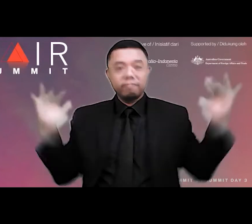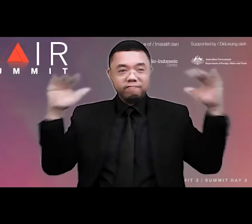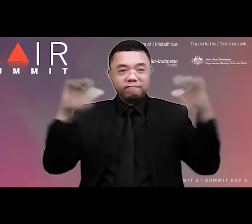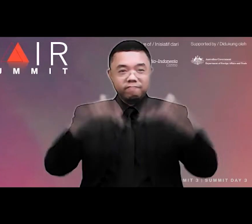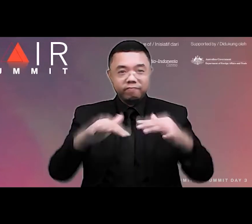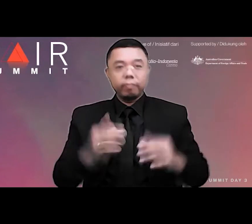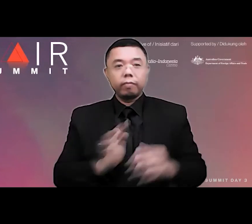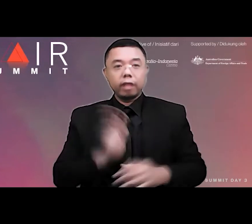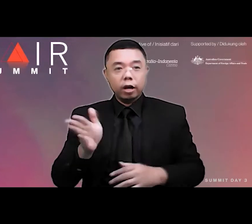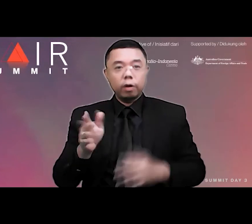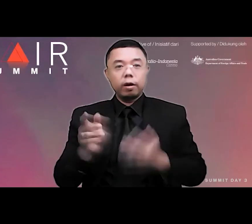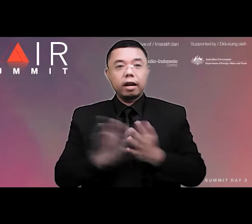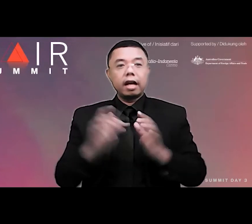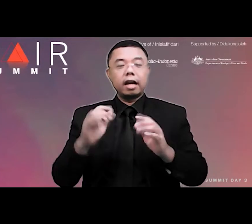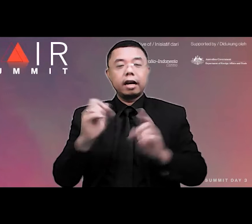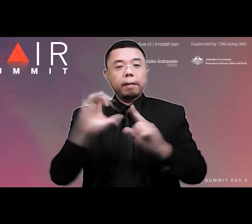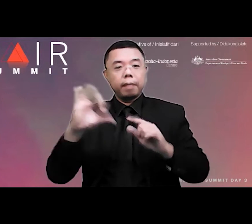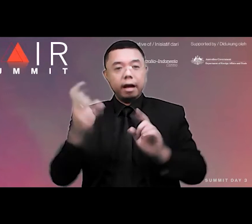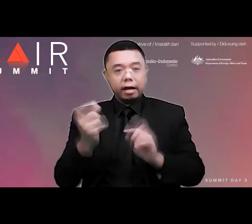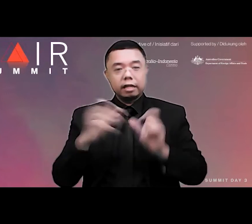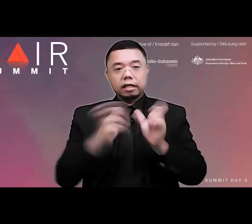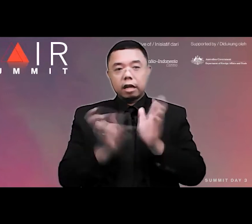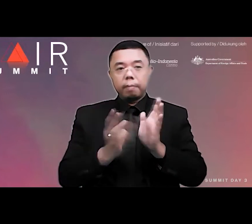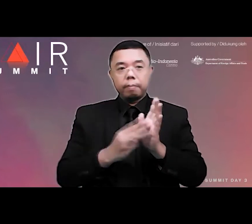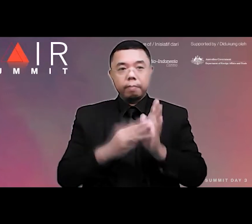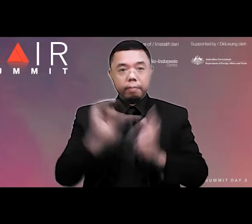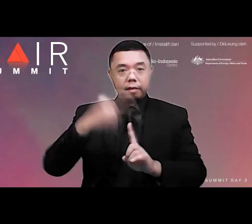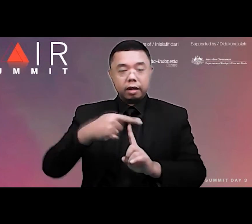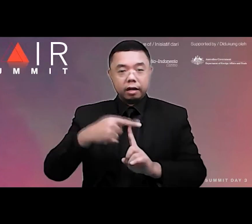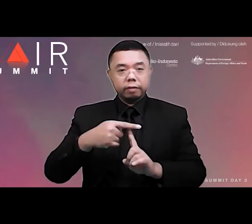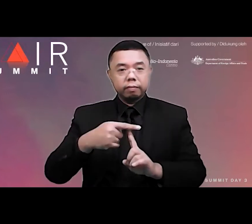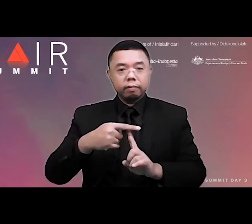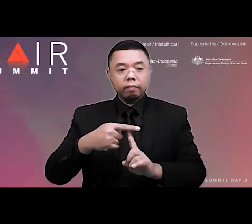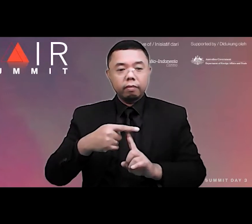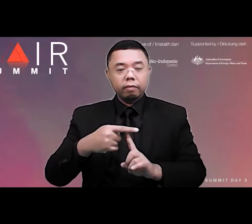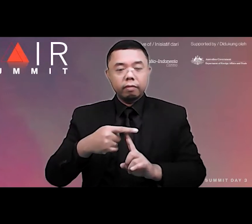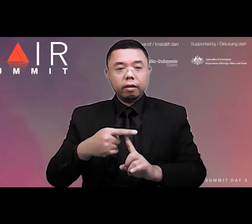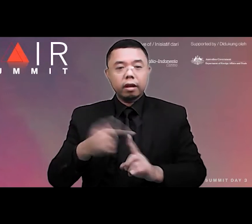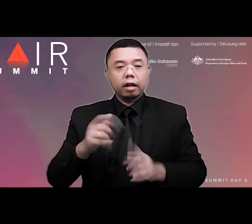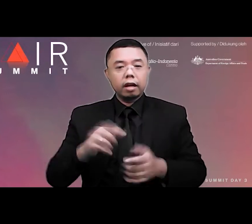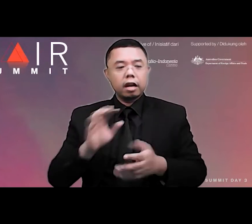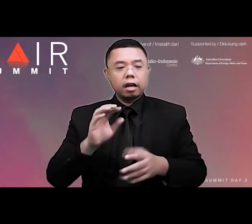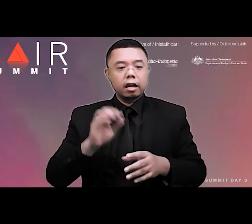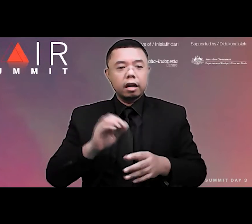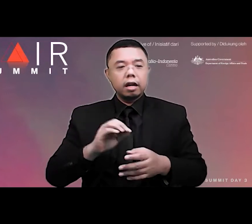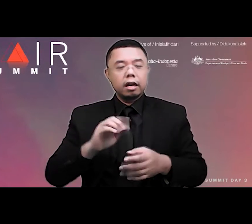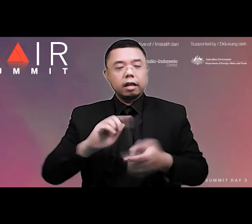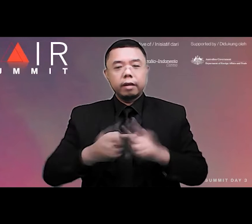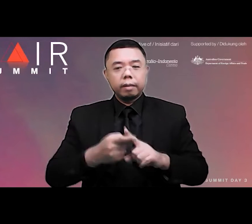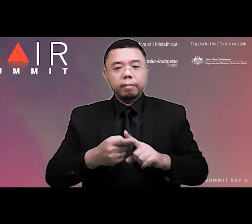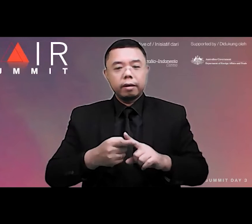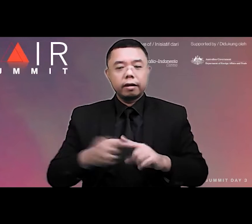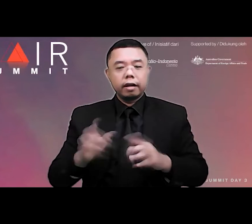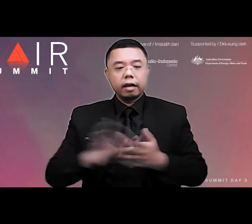for Australia-Indonesia Research, good morning. I wish you are staying safe and healthy. It is